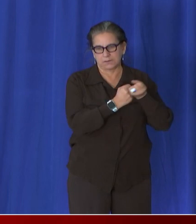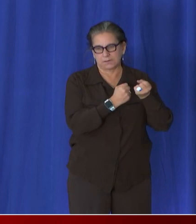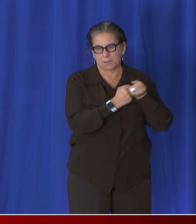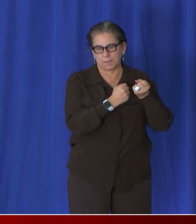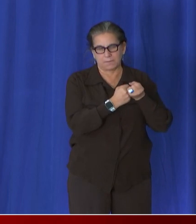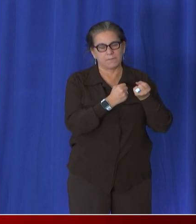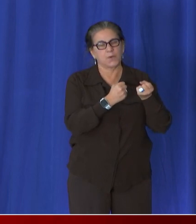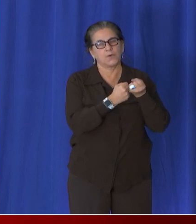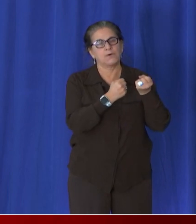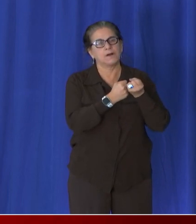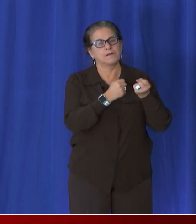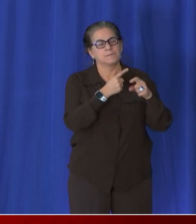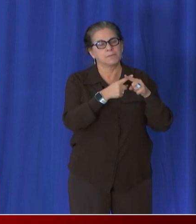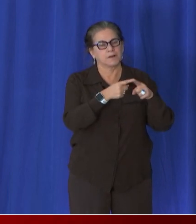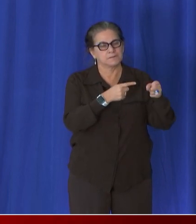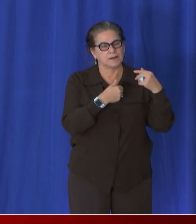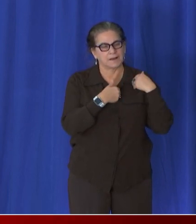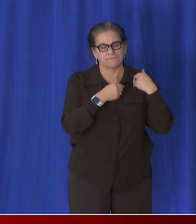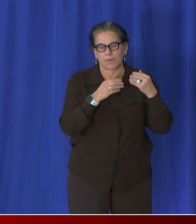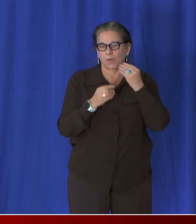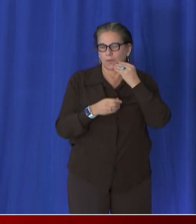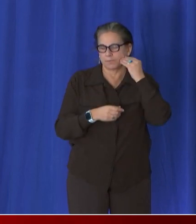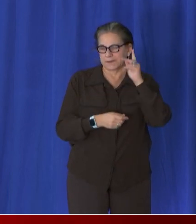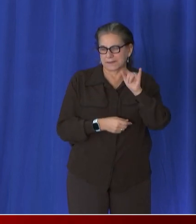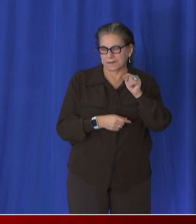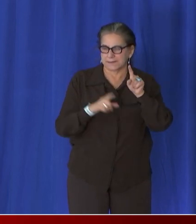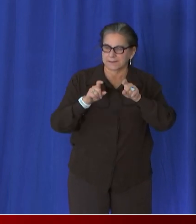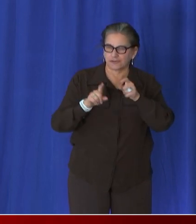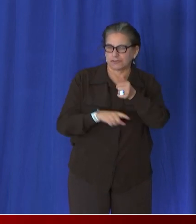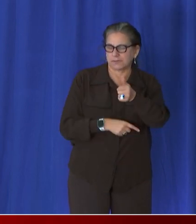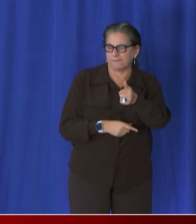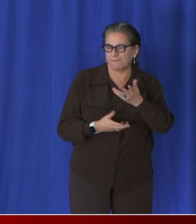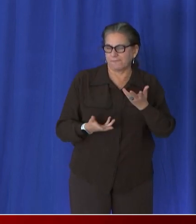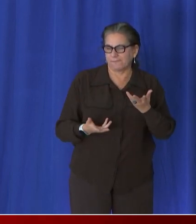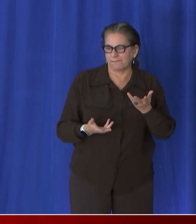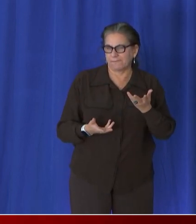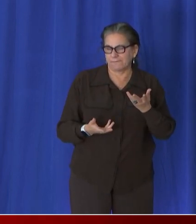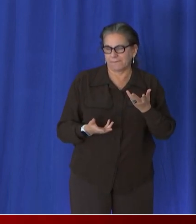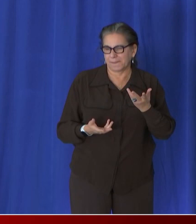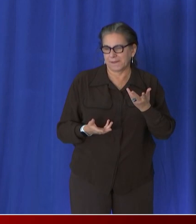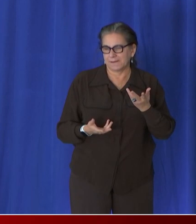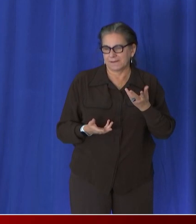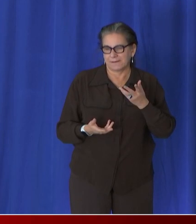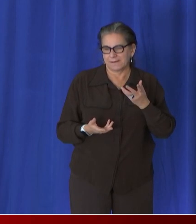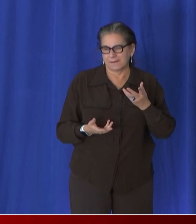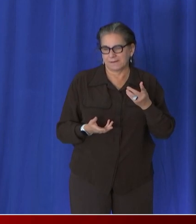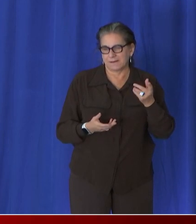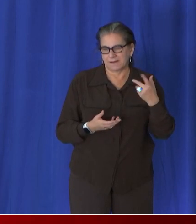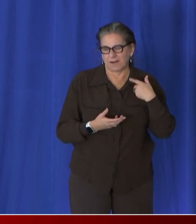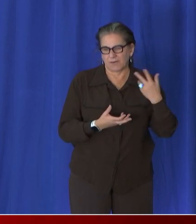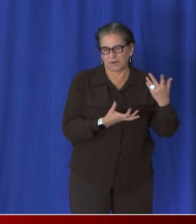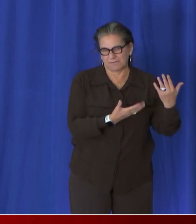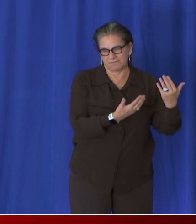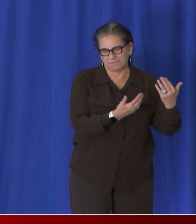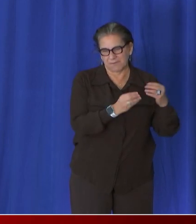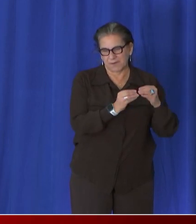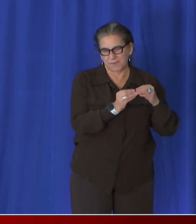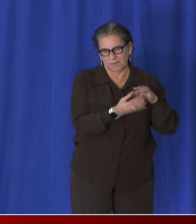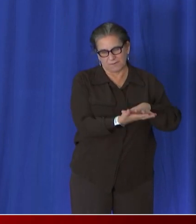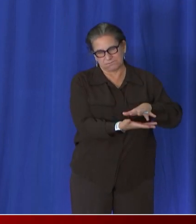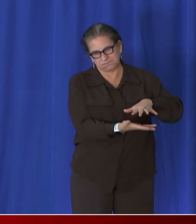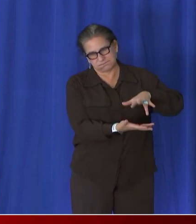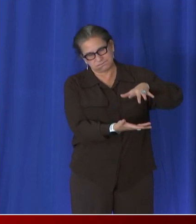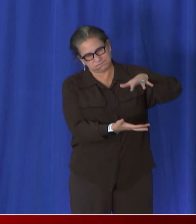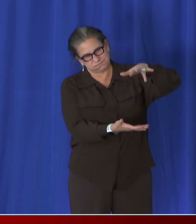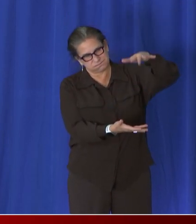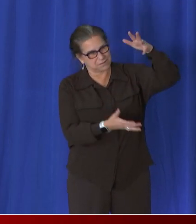the pandemic with logistical support. So we're going to ask them to do that again. We've also begun